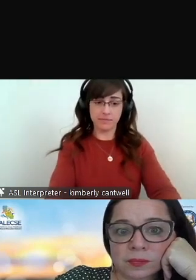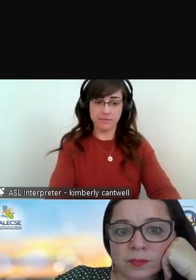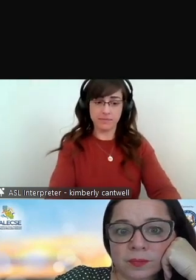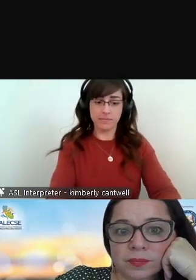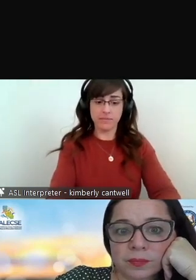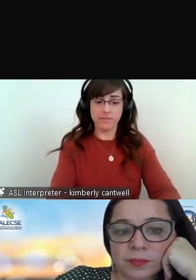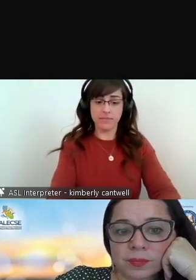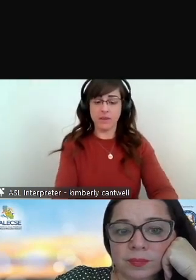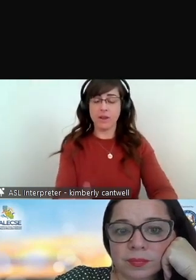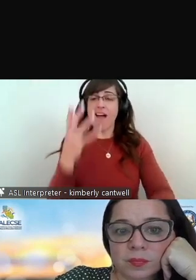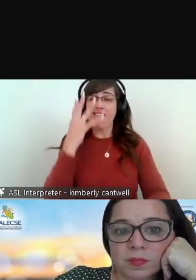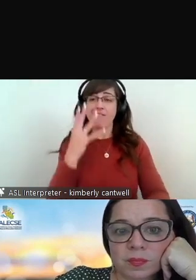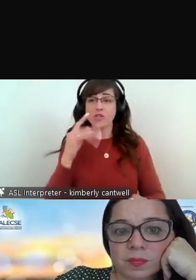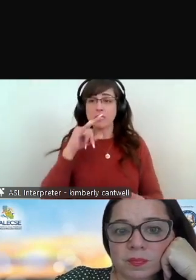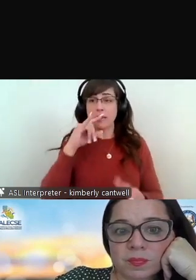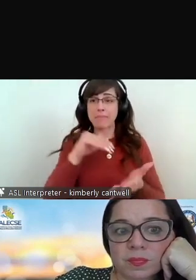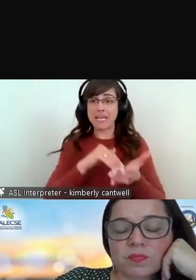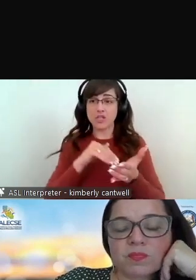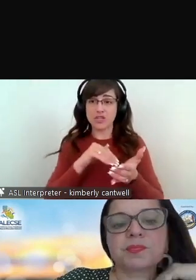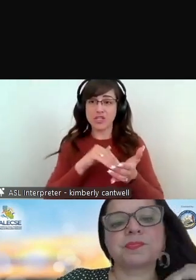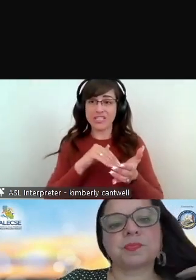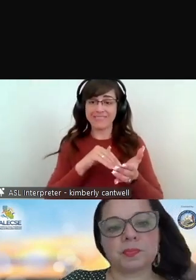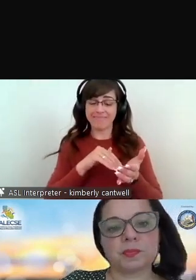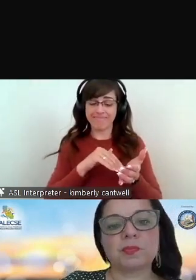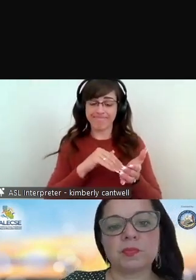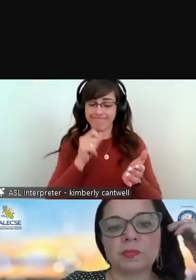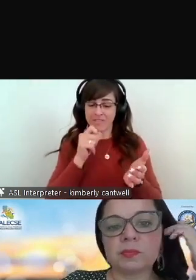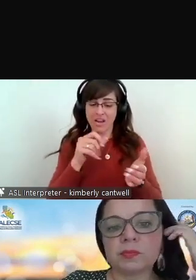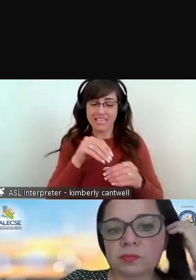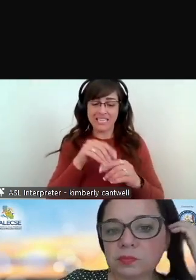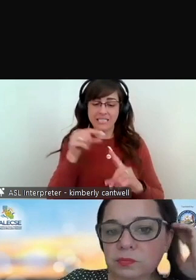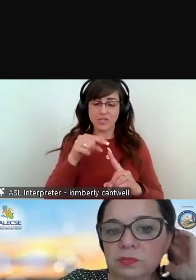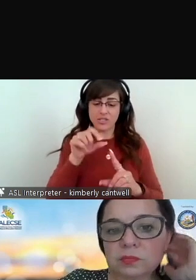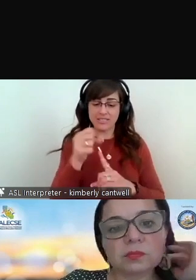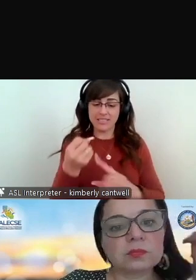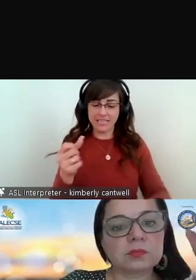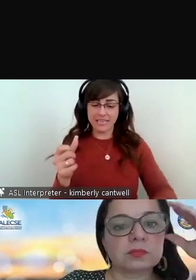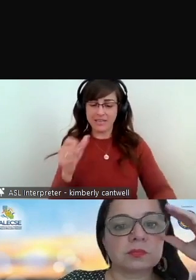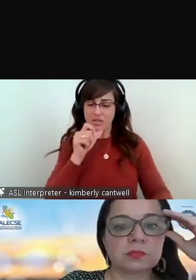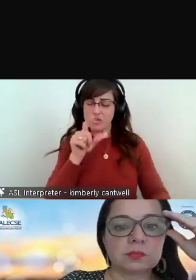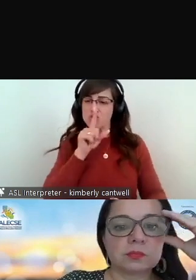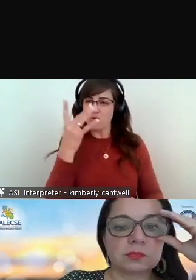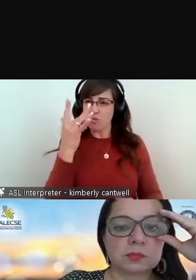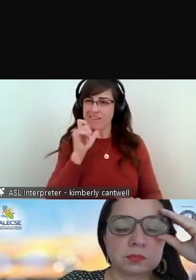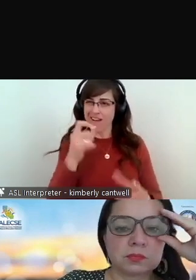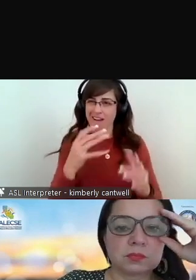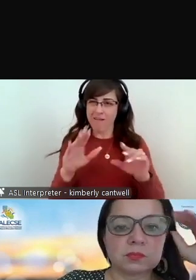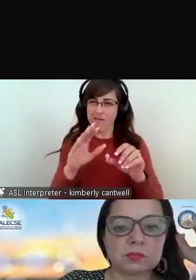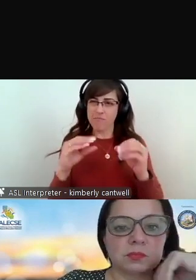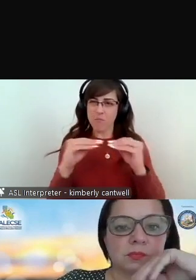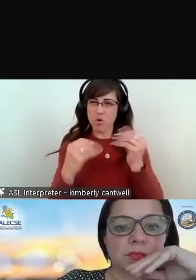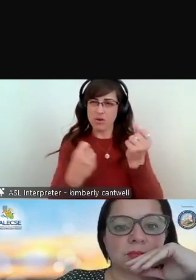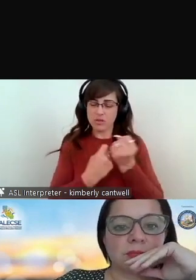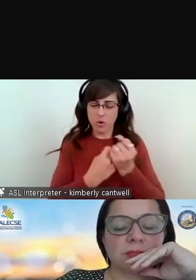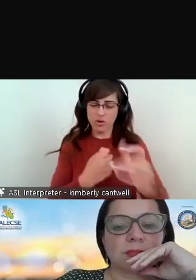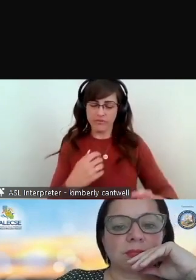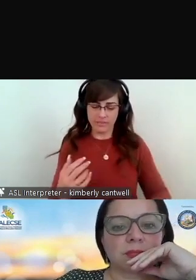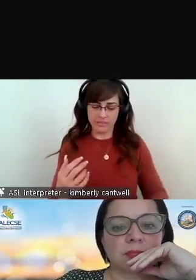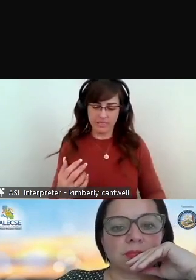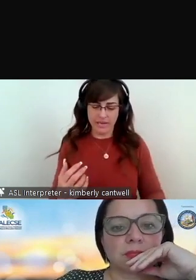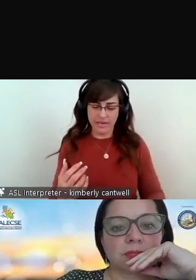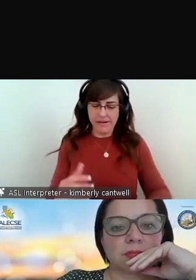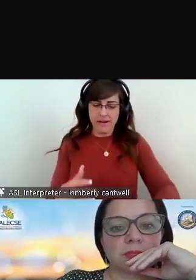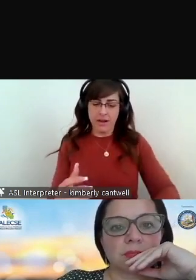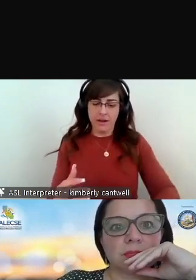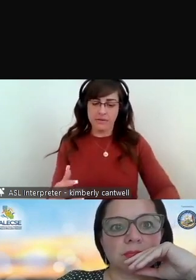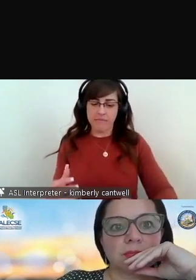unfortunately, the pediatricians are not, in certain circumstances, I'm not sure why they aren't more supportive. I recommended a lot